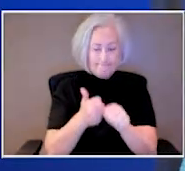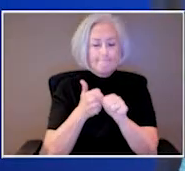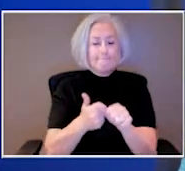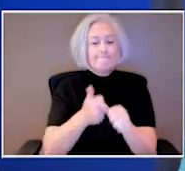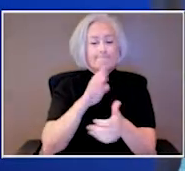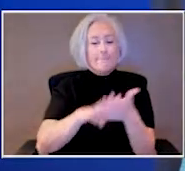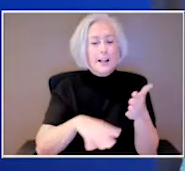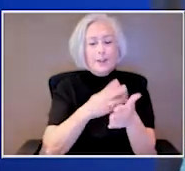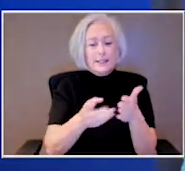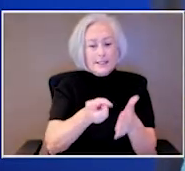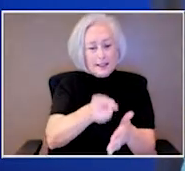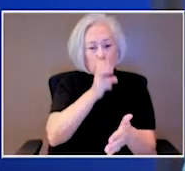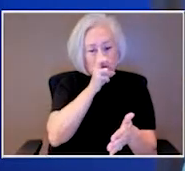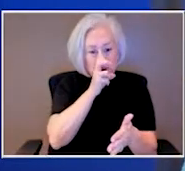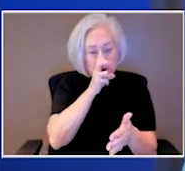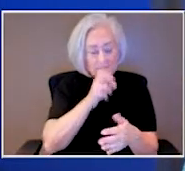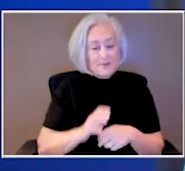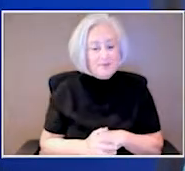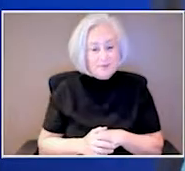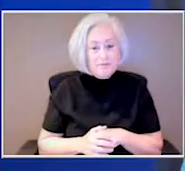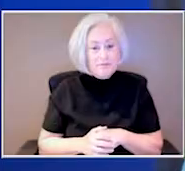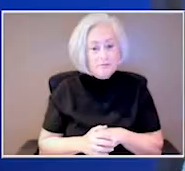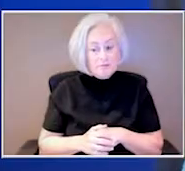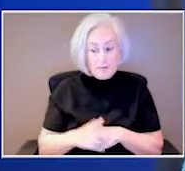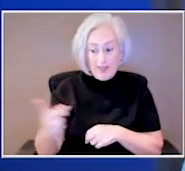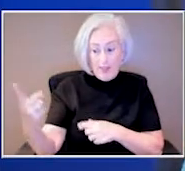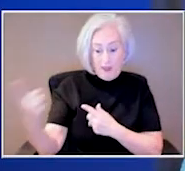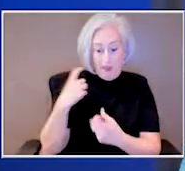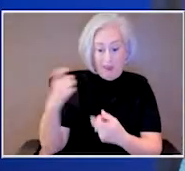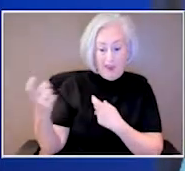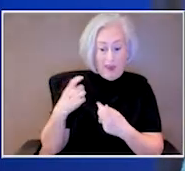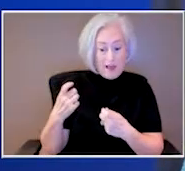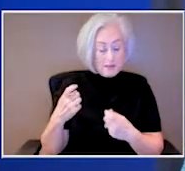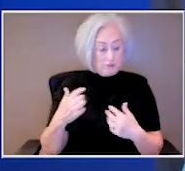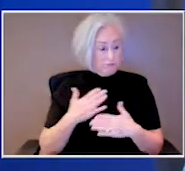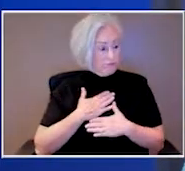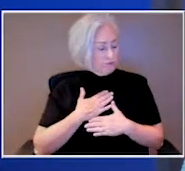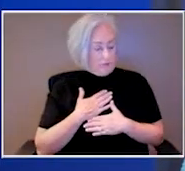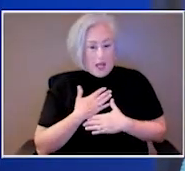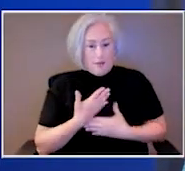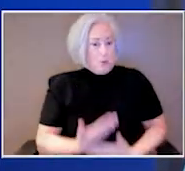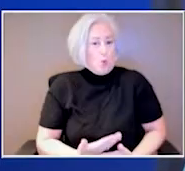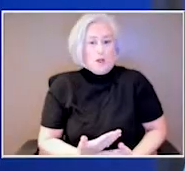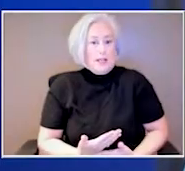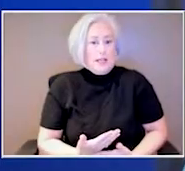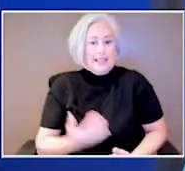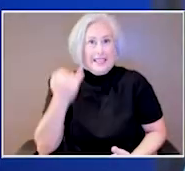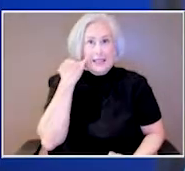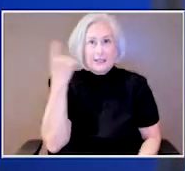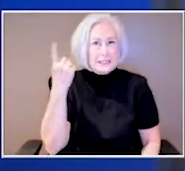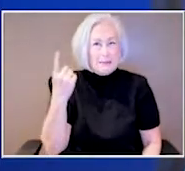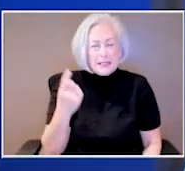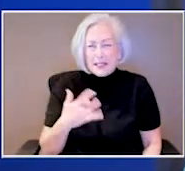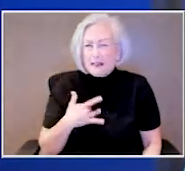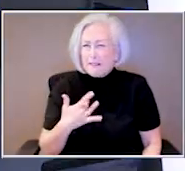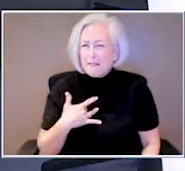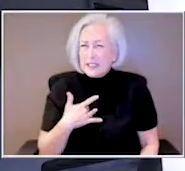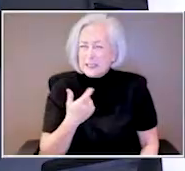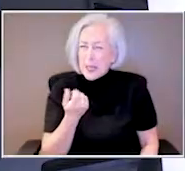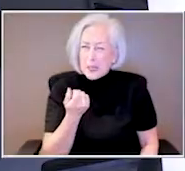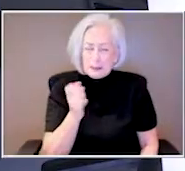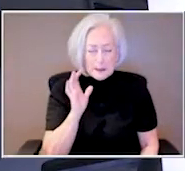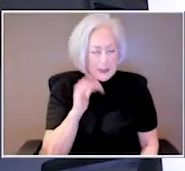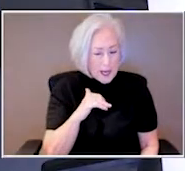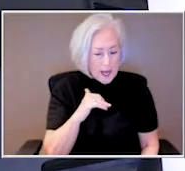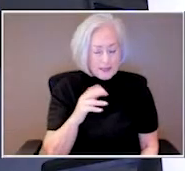And they have asked, and I am very willing that if something doesn't feel right, to call. Right. Smart. Okay,